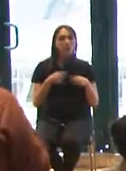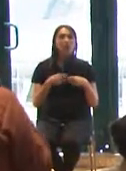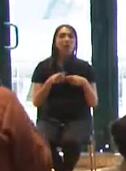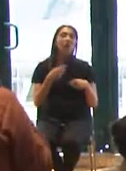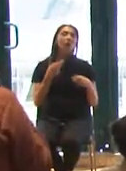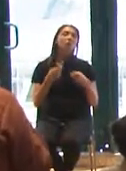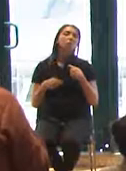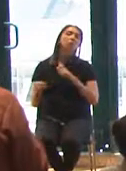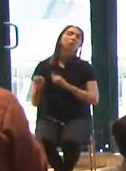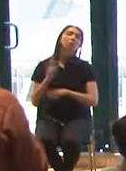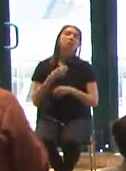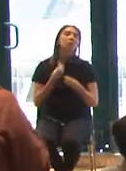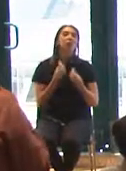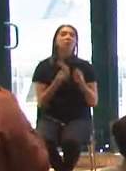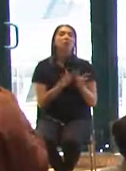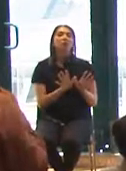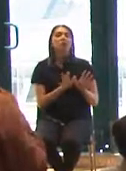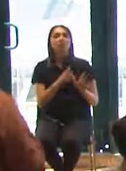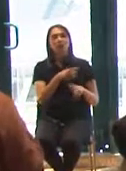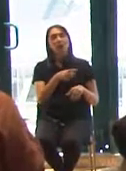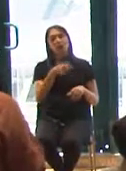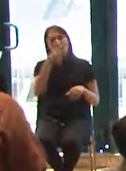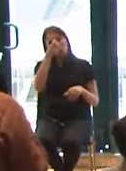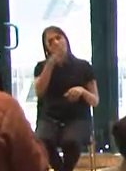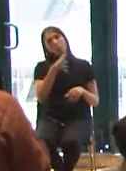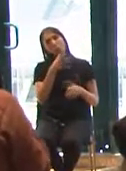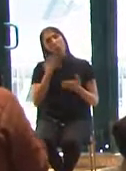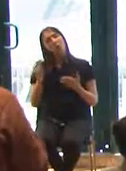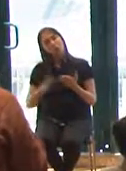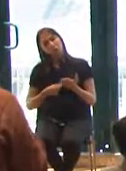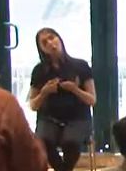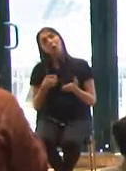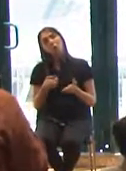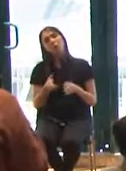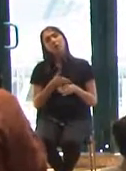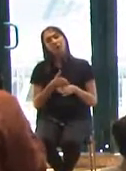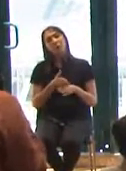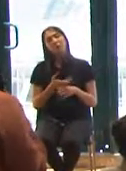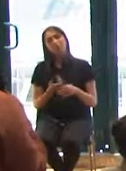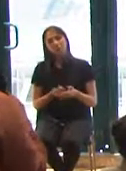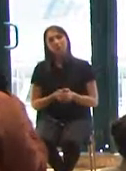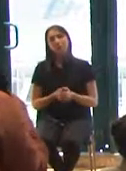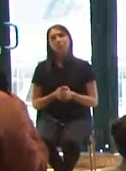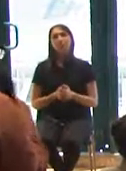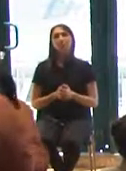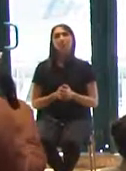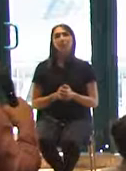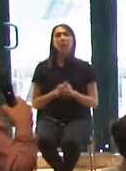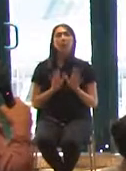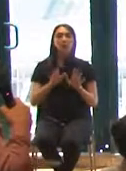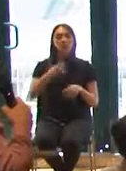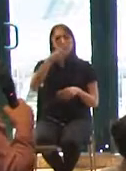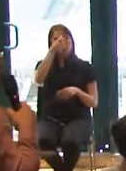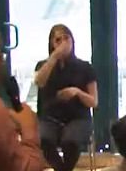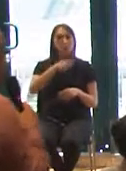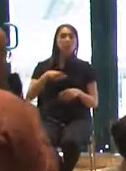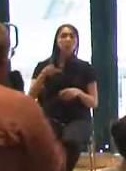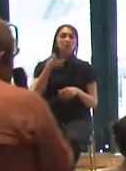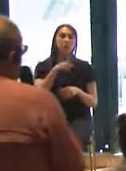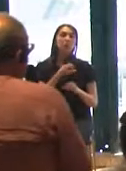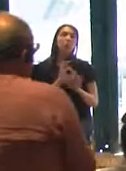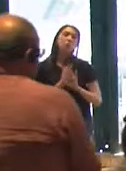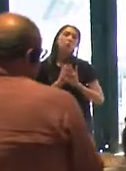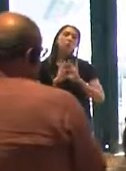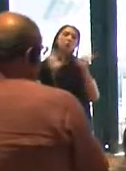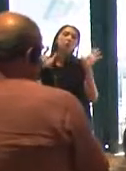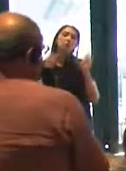access to climate financing and also then there would be some u.n sanctions turkey would not be